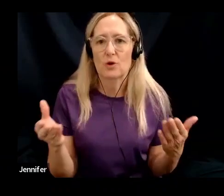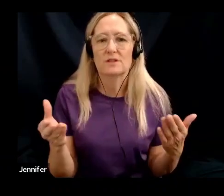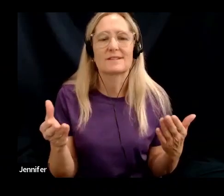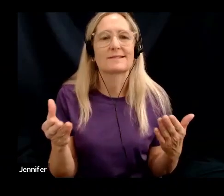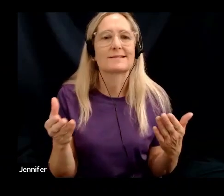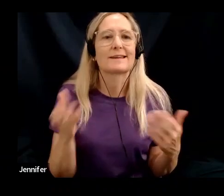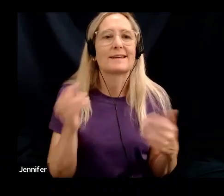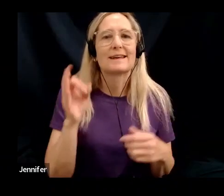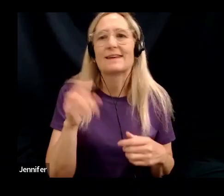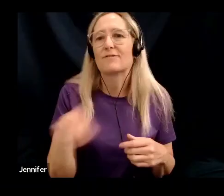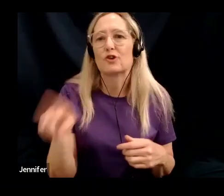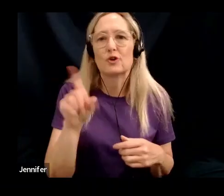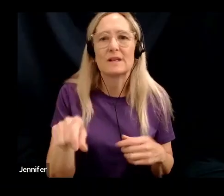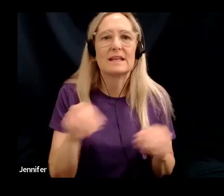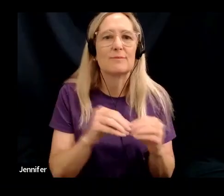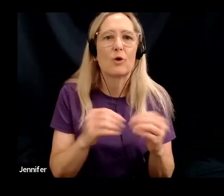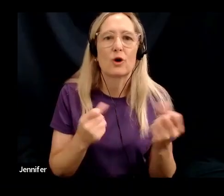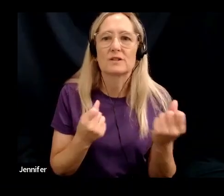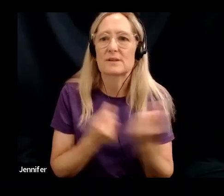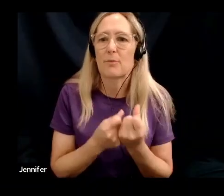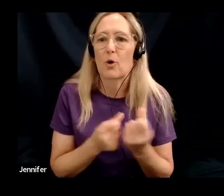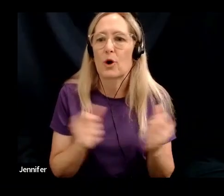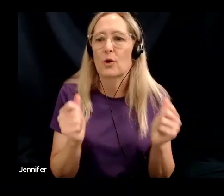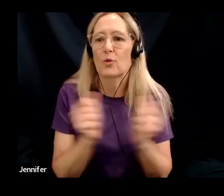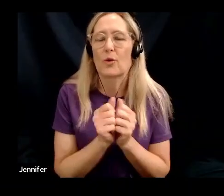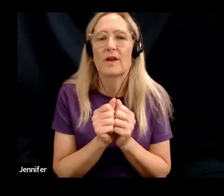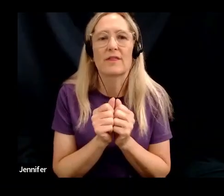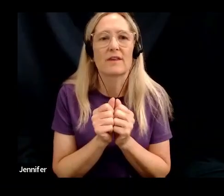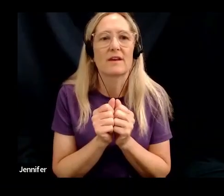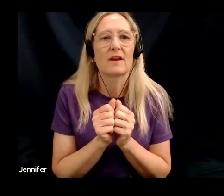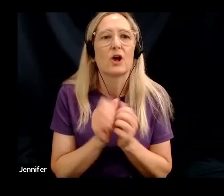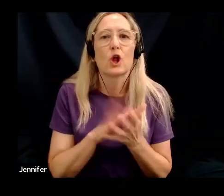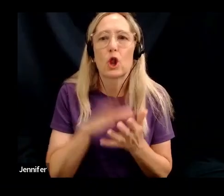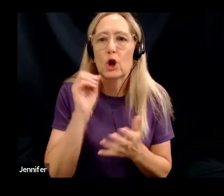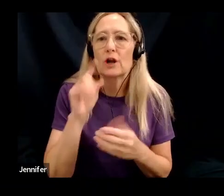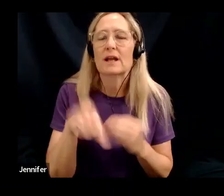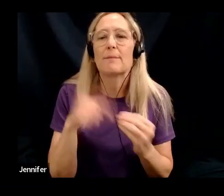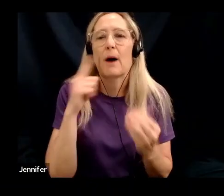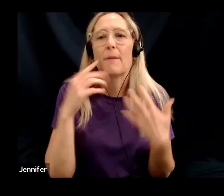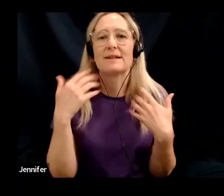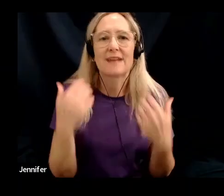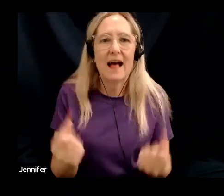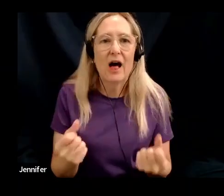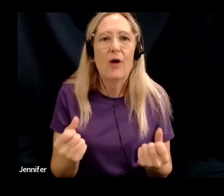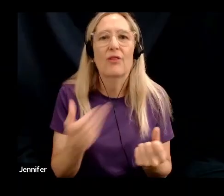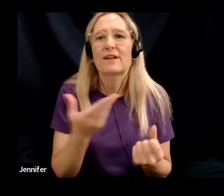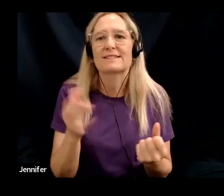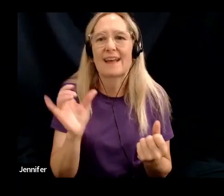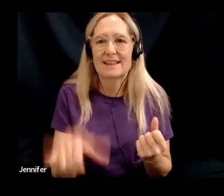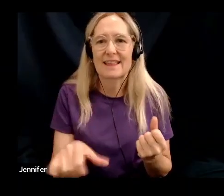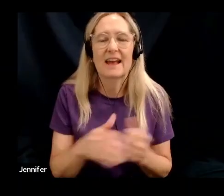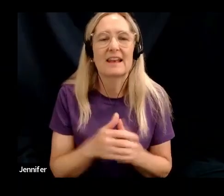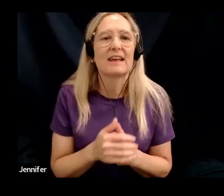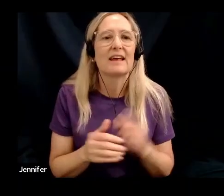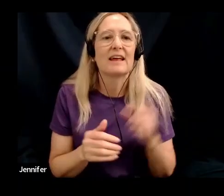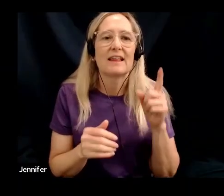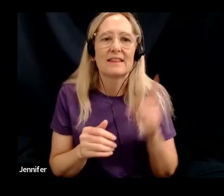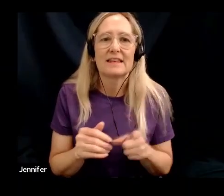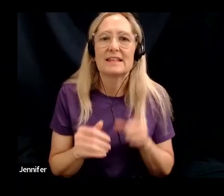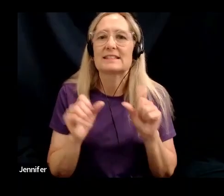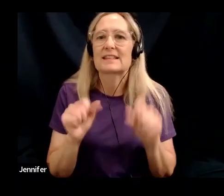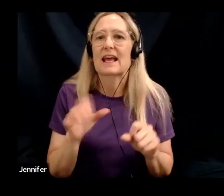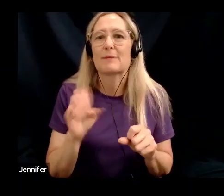if you are needing more support around, learning about mental health, things like that. These can also